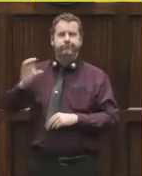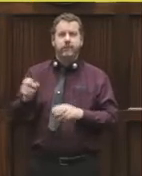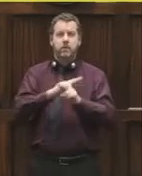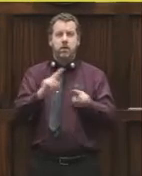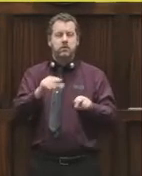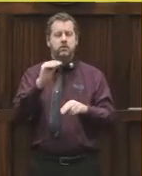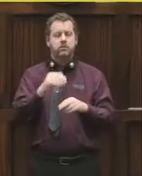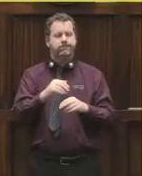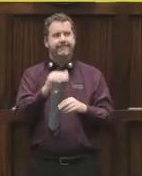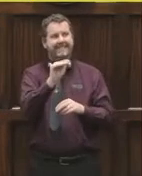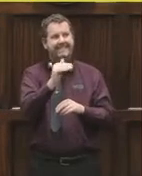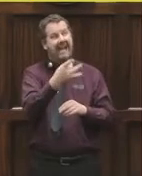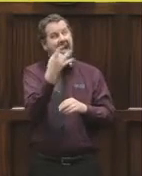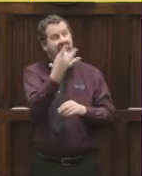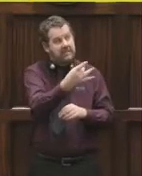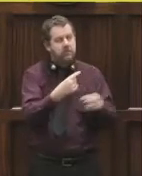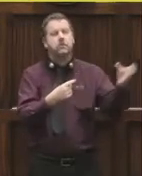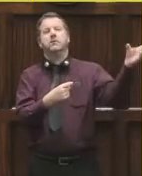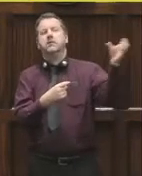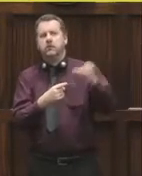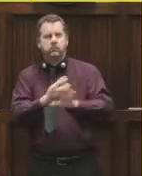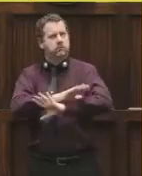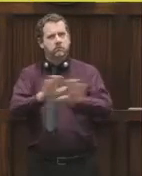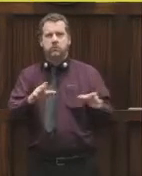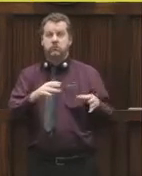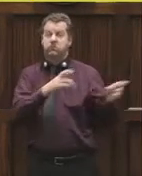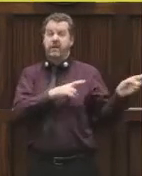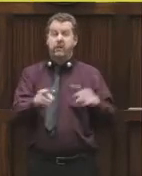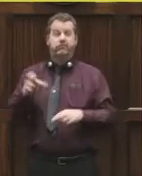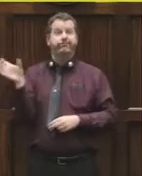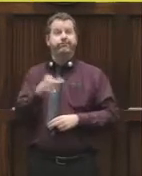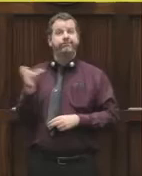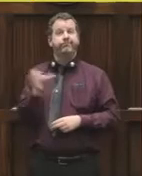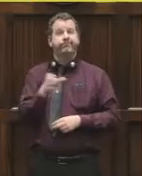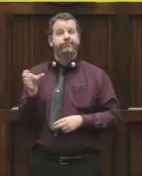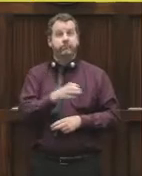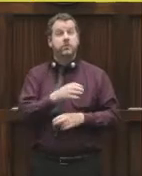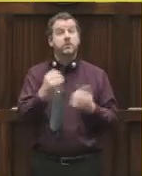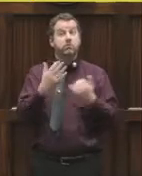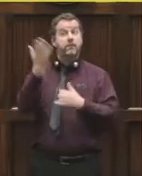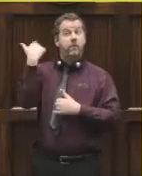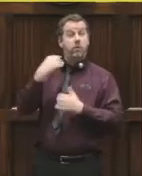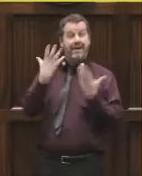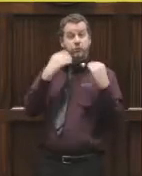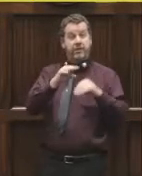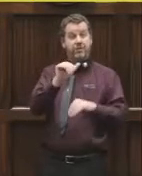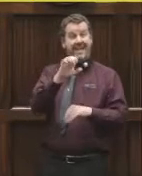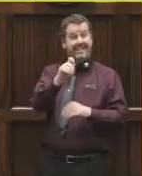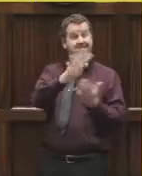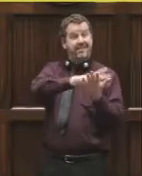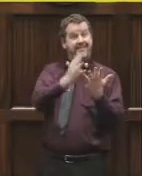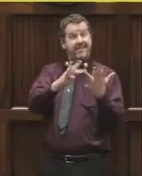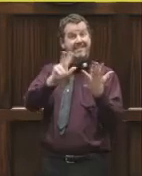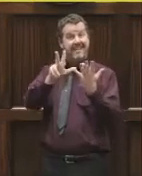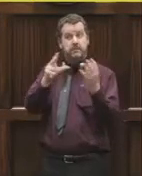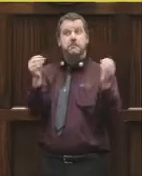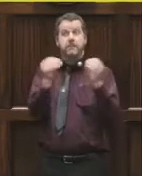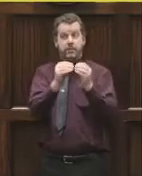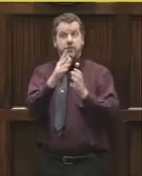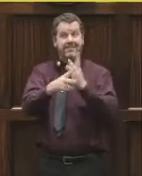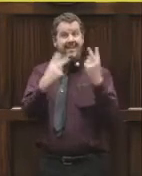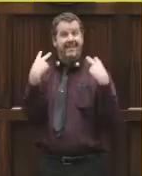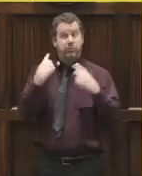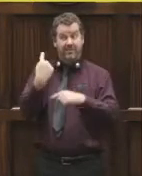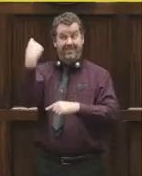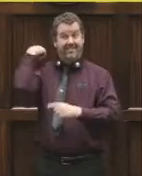for and indeed sought. And so, as a person who brought in the Education Act of 1998, we referenced sign language in that Act actually